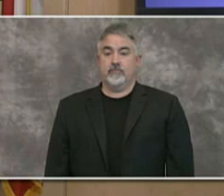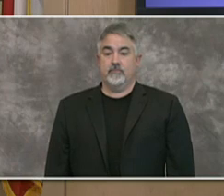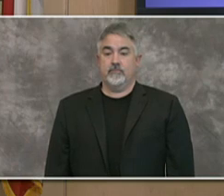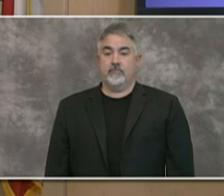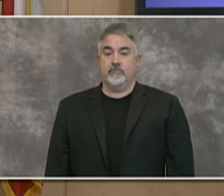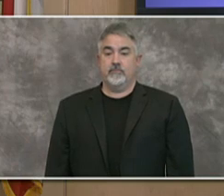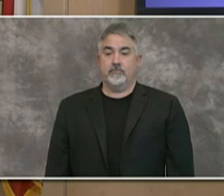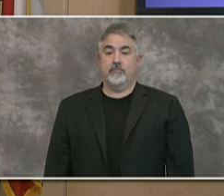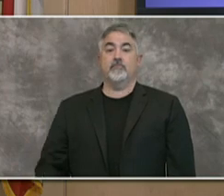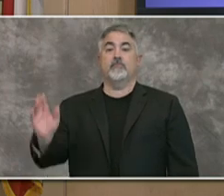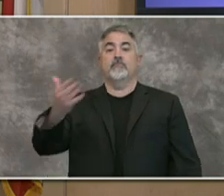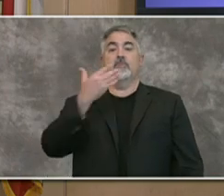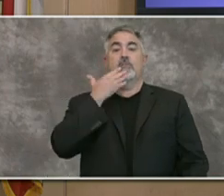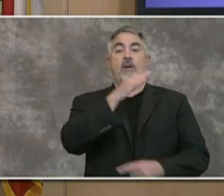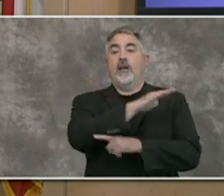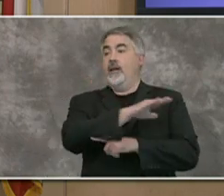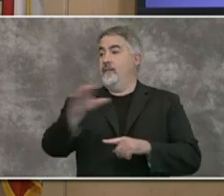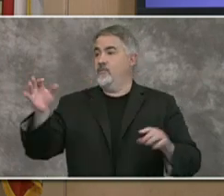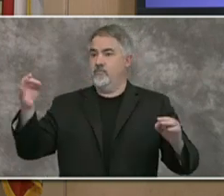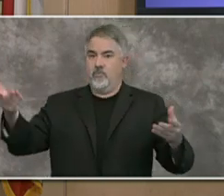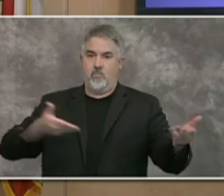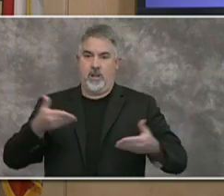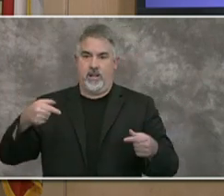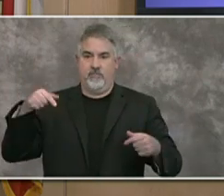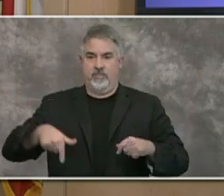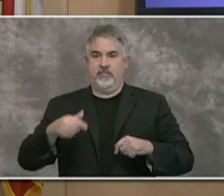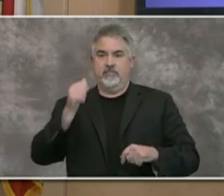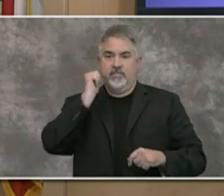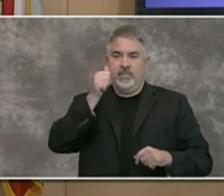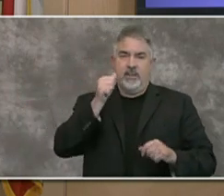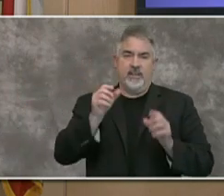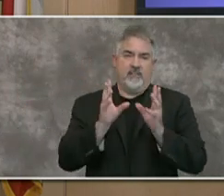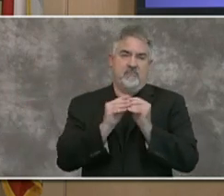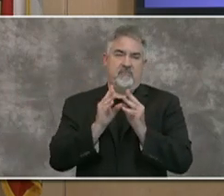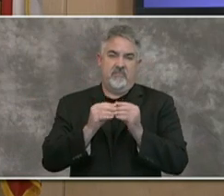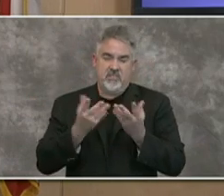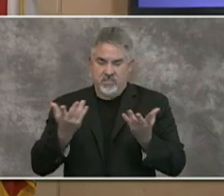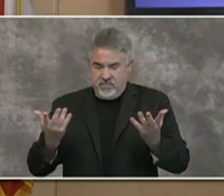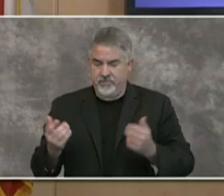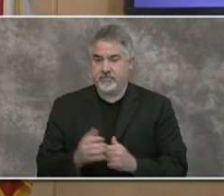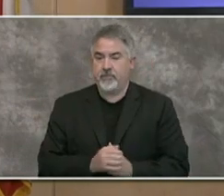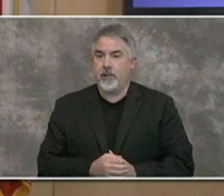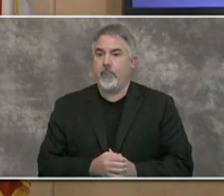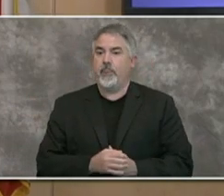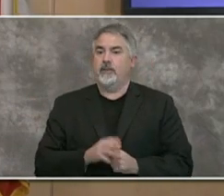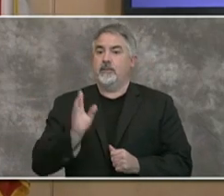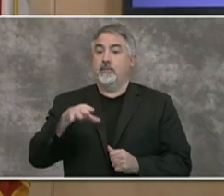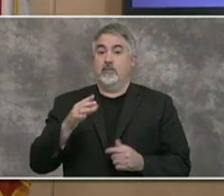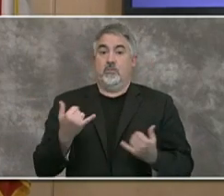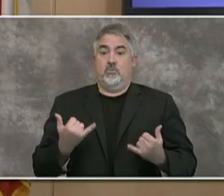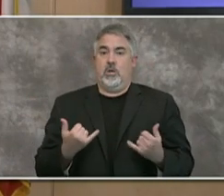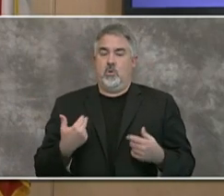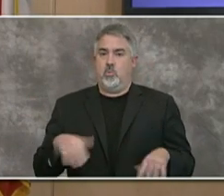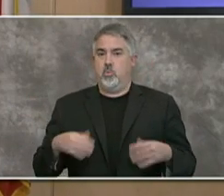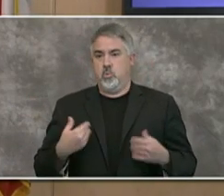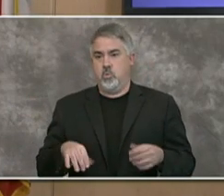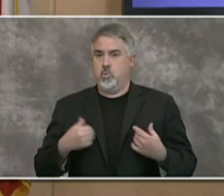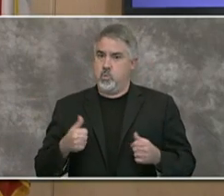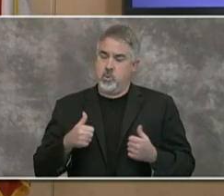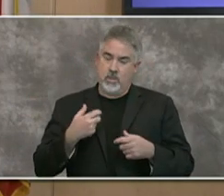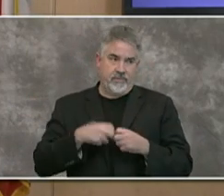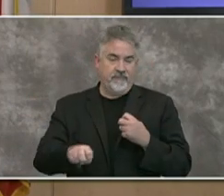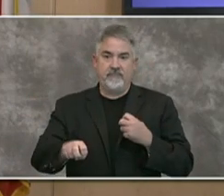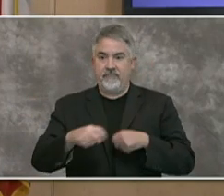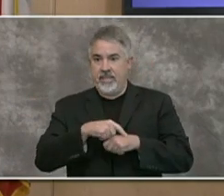Good afternoon and welcome to our daily briefing. These certainly are challenging times that we're dealing with, but it's been especially hard for